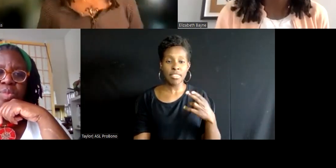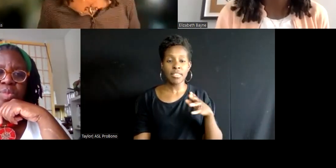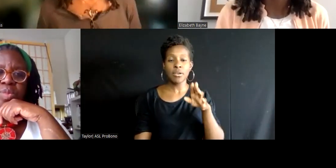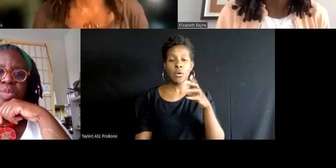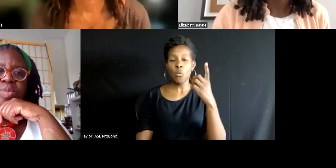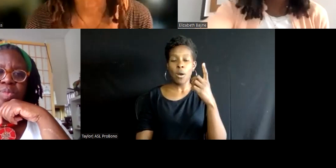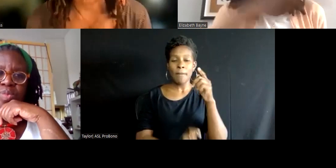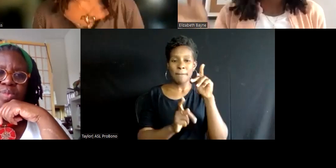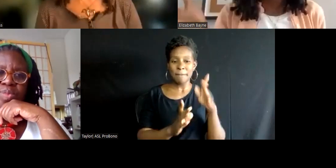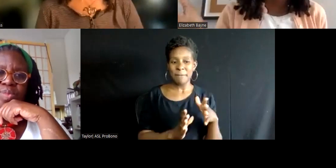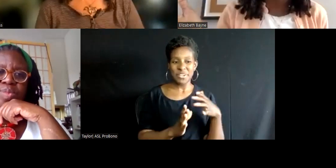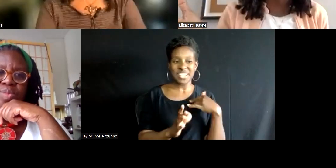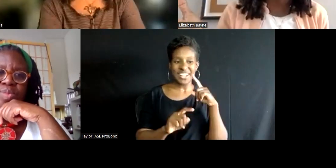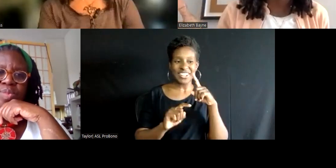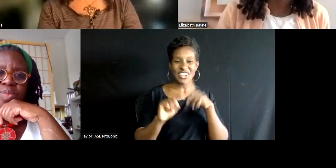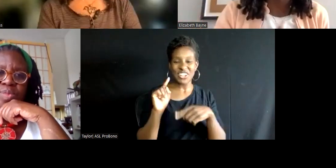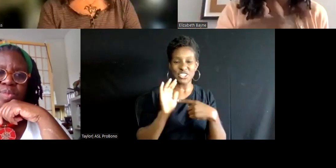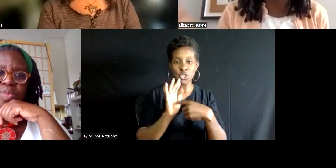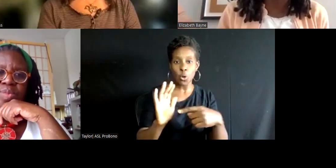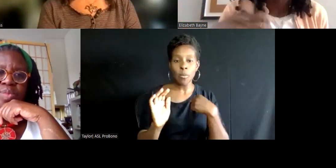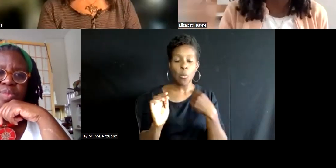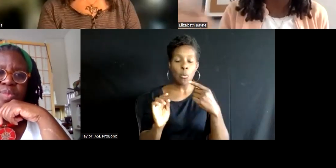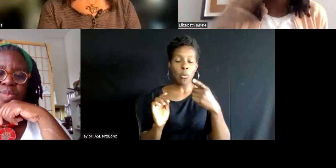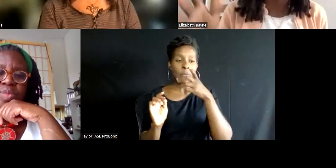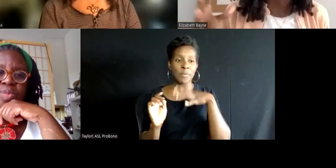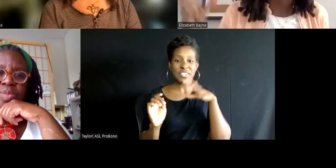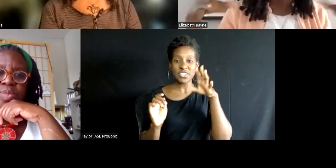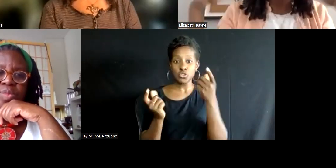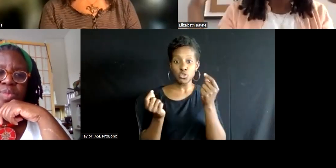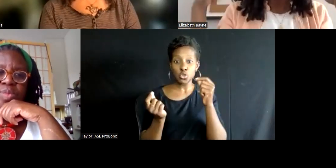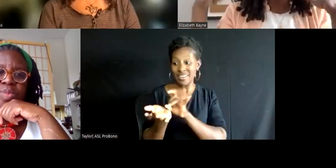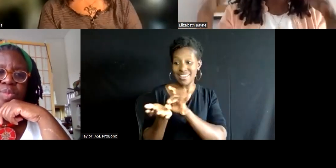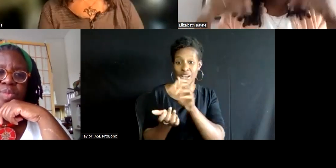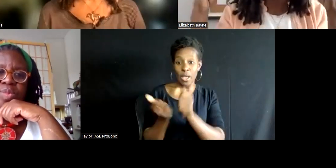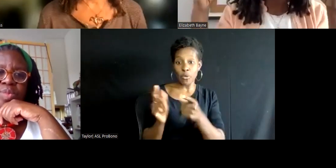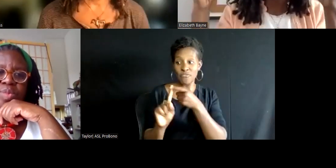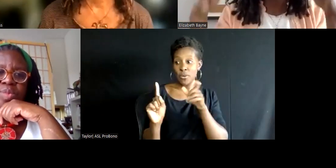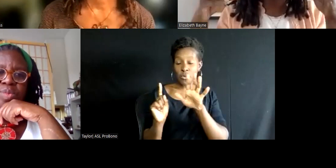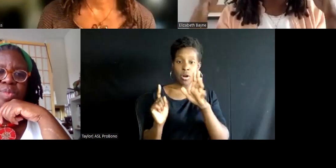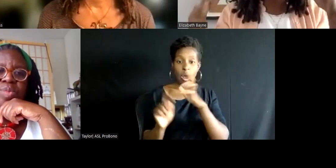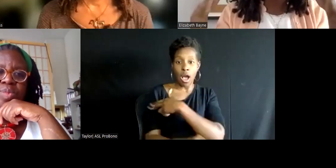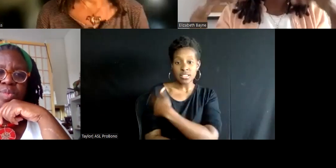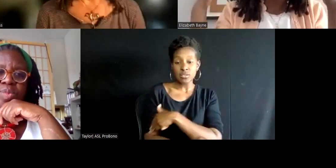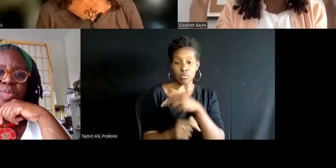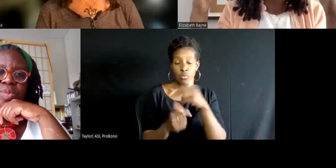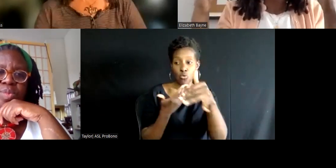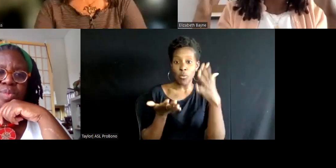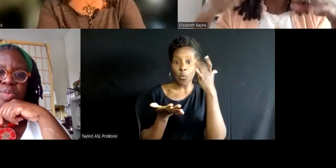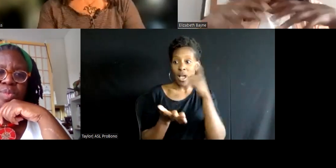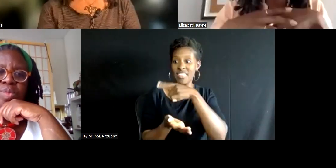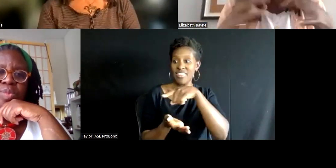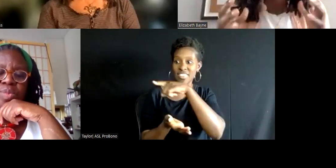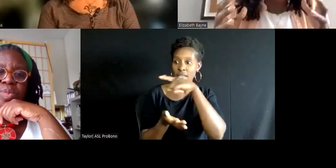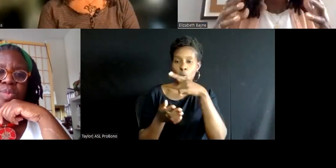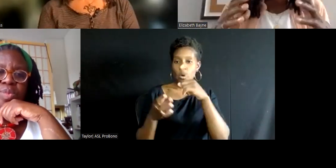room. She kicked all the staff, the nurses, the doctors out because they were yelling and they were increasing her stress levels,